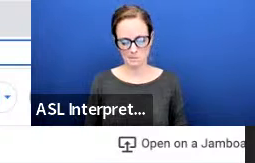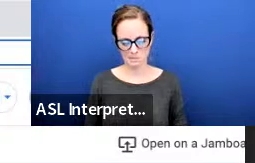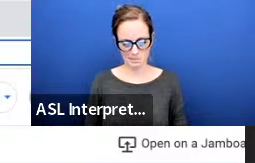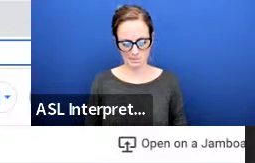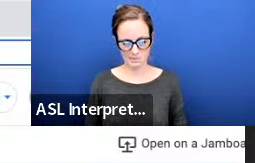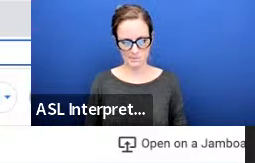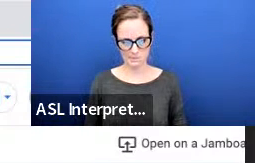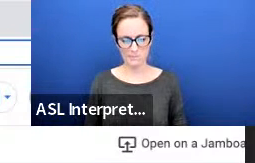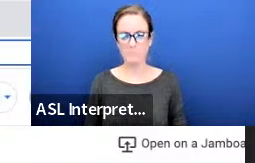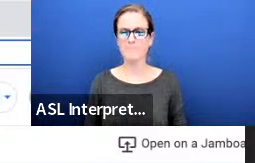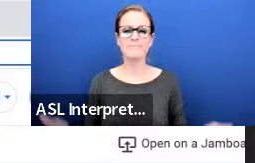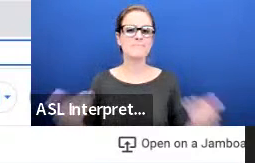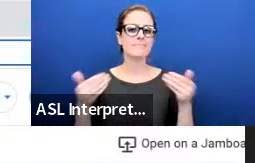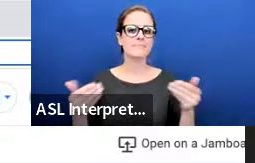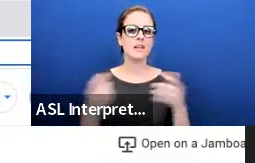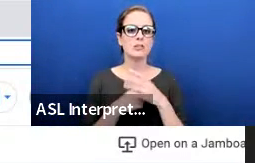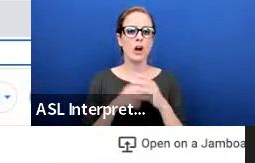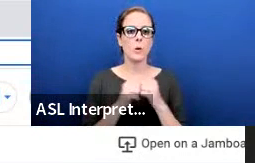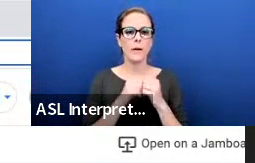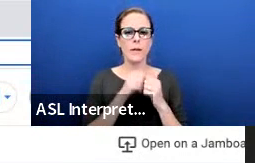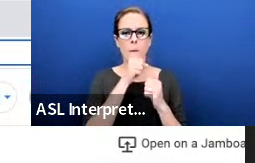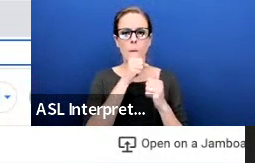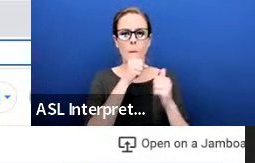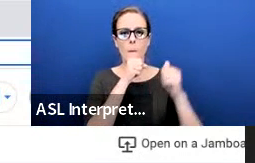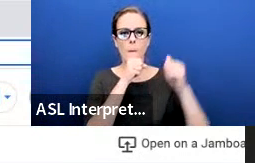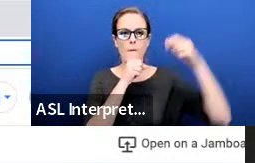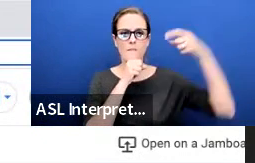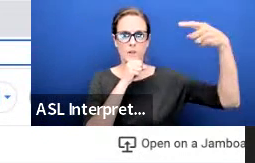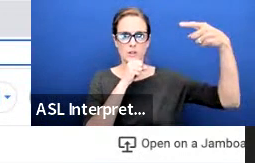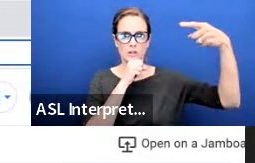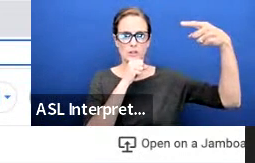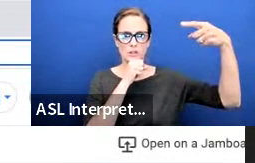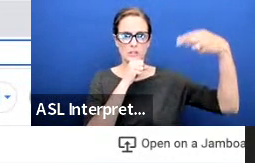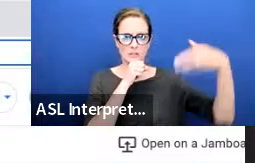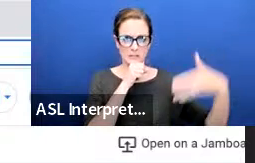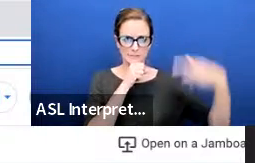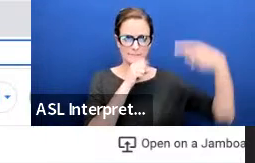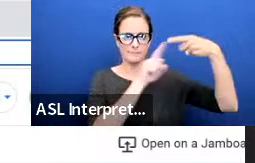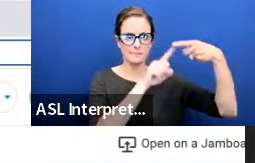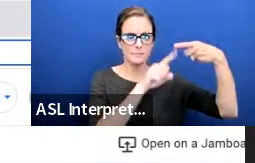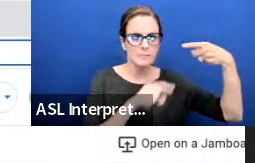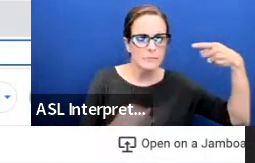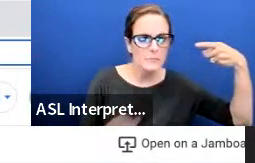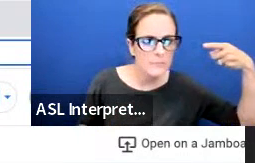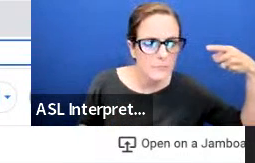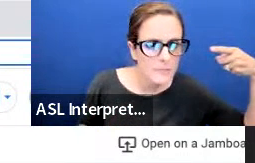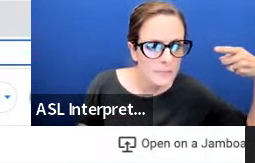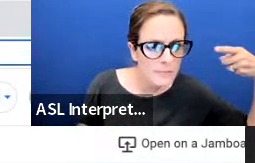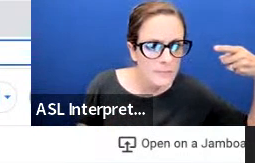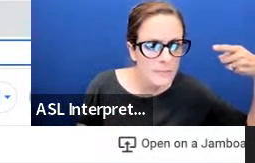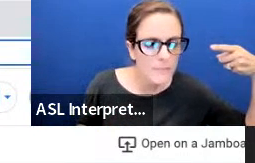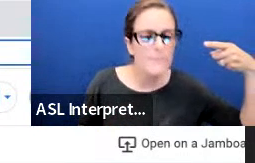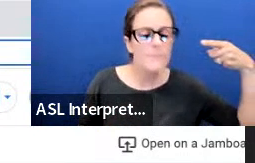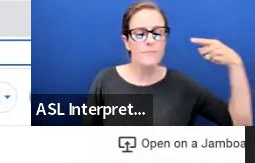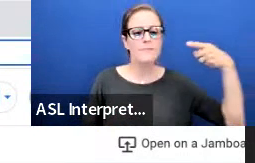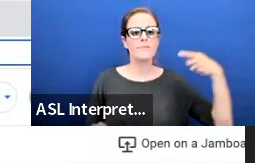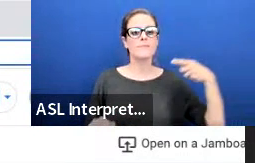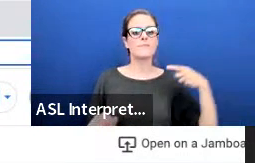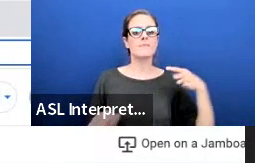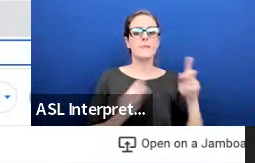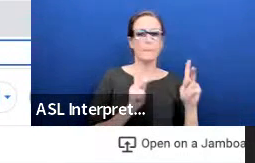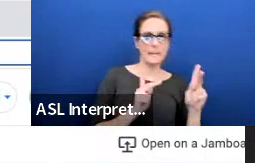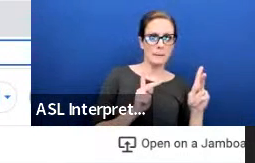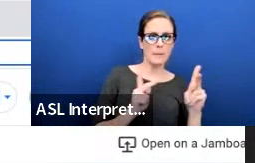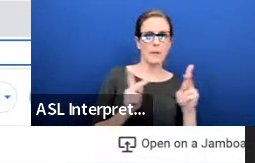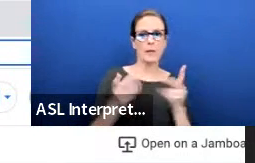So maybe we can start with the first one. So it's talking about supply or link people to resources as needed. Do we feel like there's